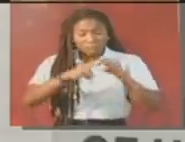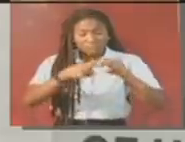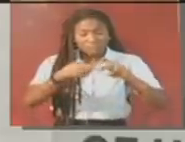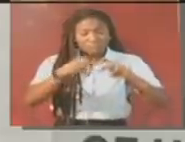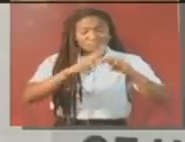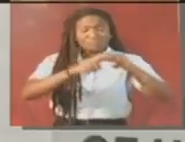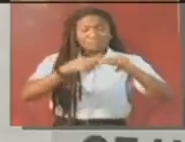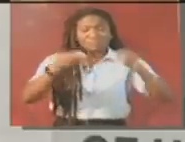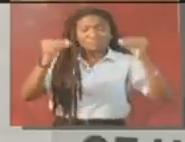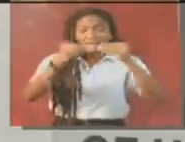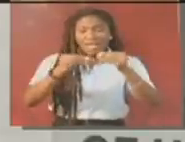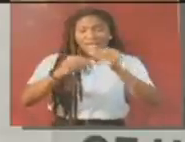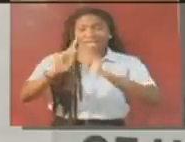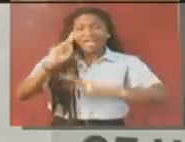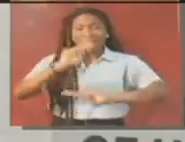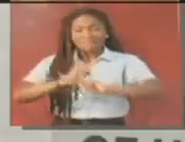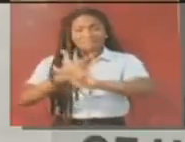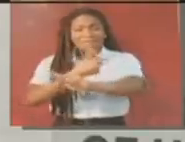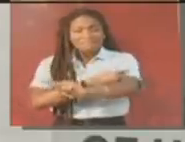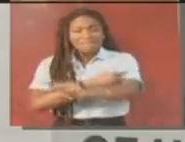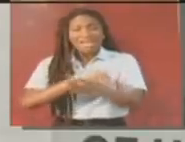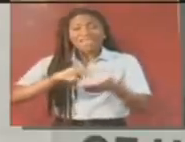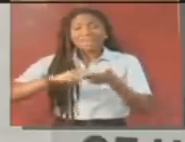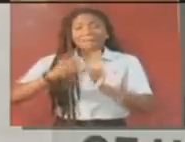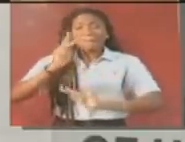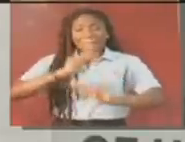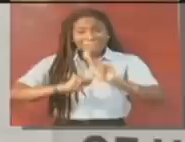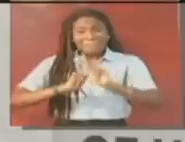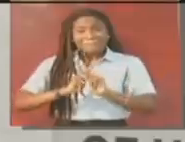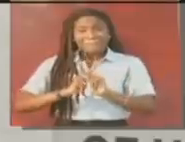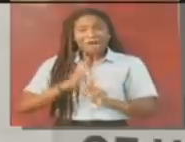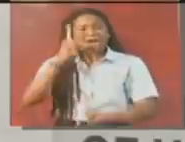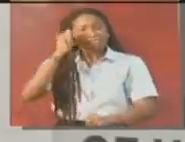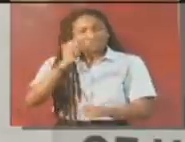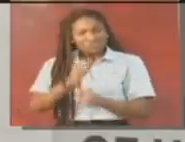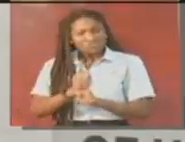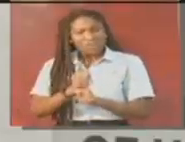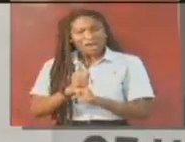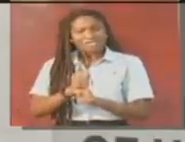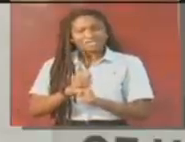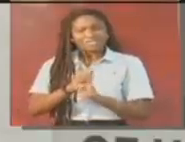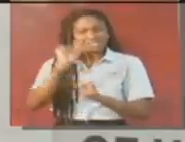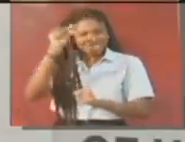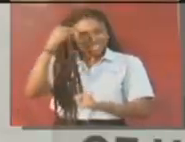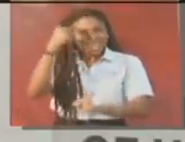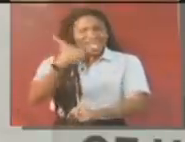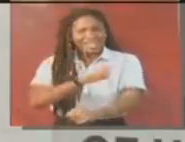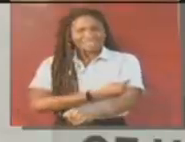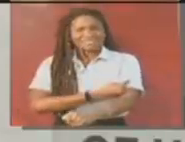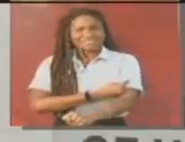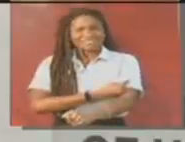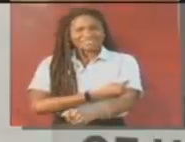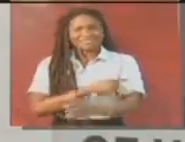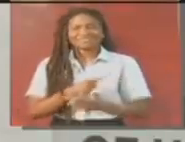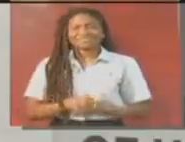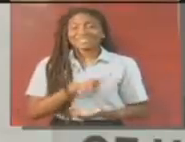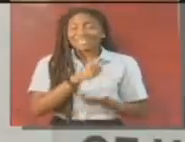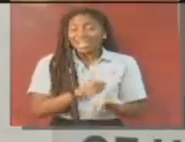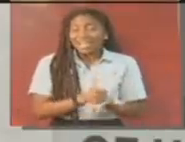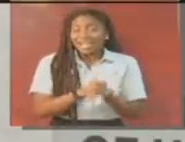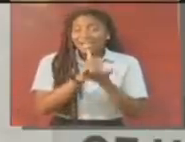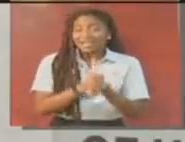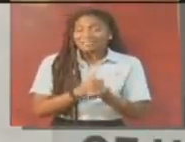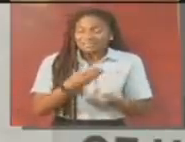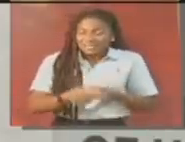the public confidence in the immunization program. It is a ministry initiative to operationalize more